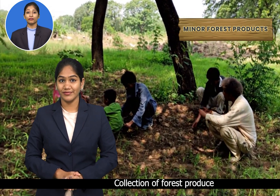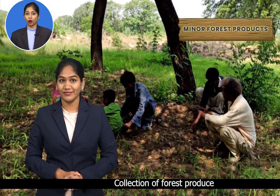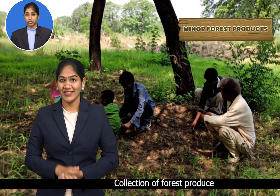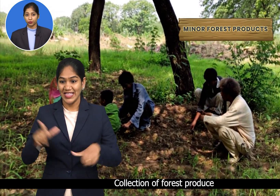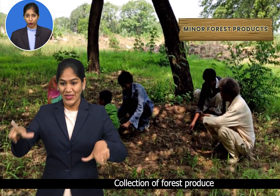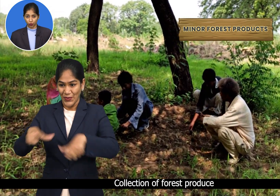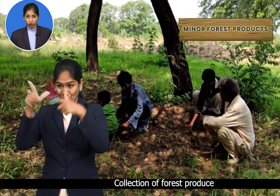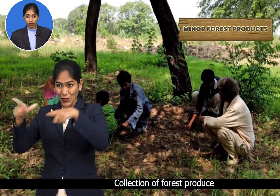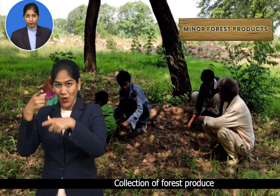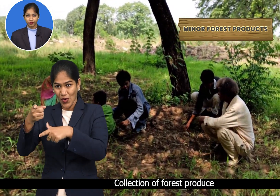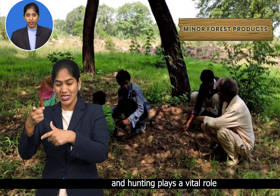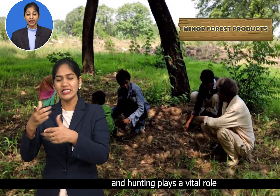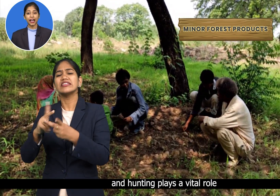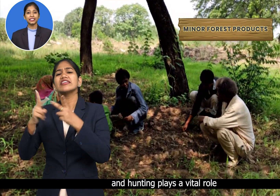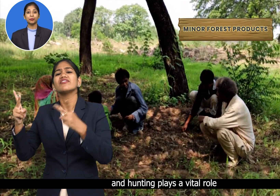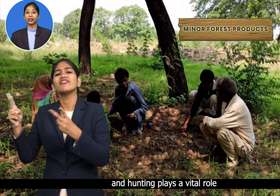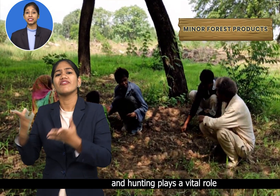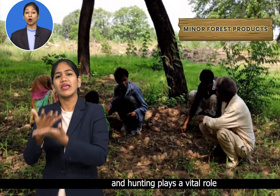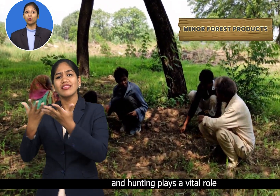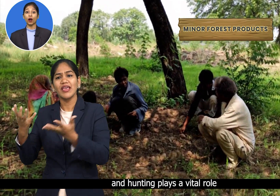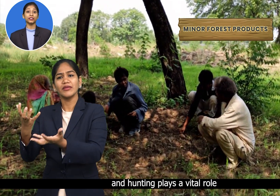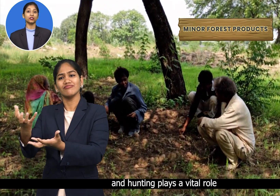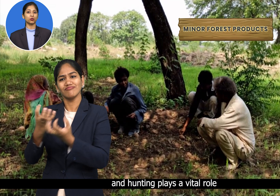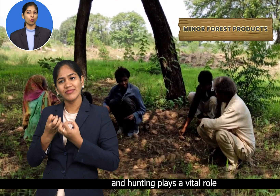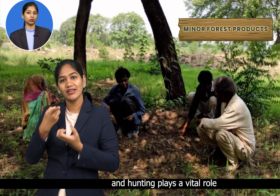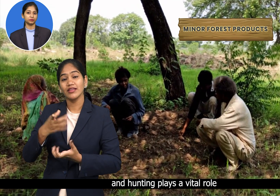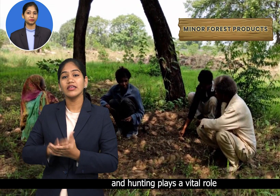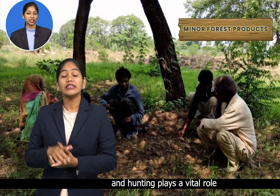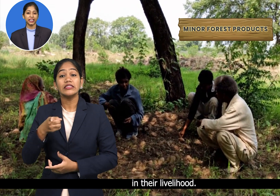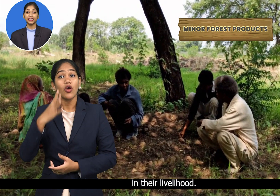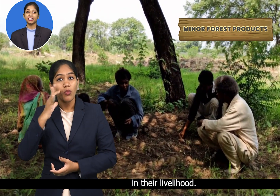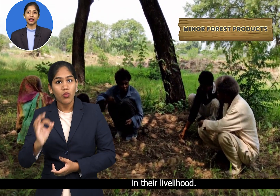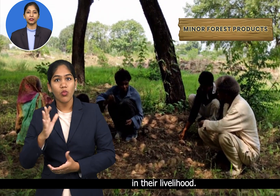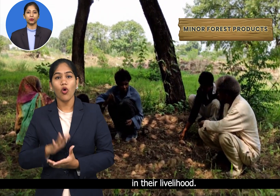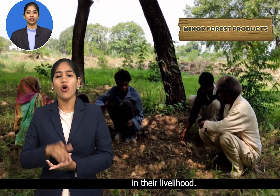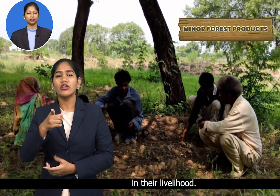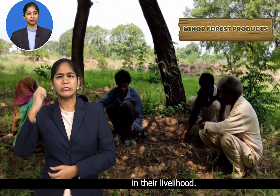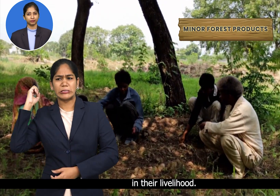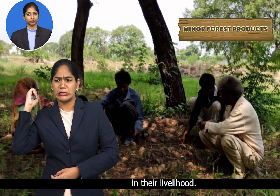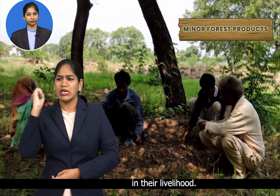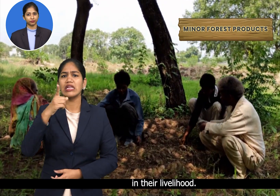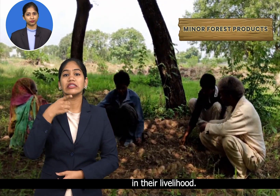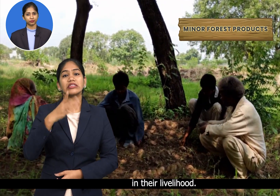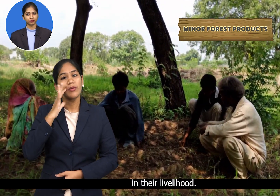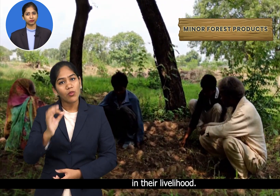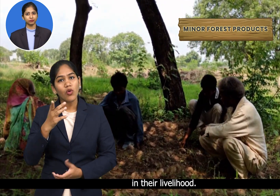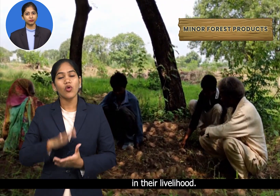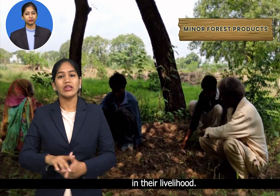Collection of forest produce and hunting plays a vital role in their livelihood.